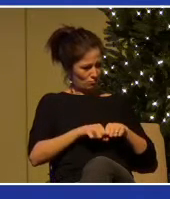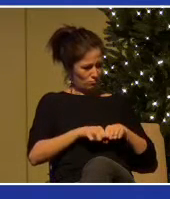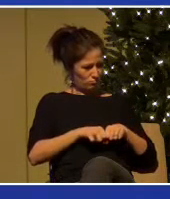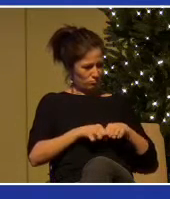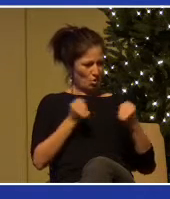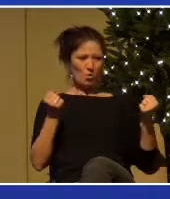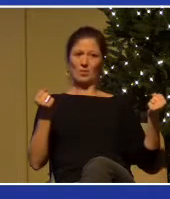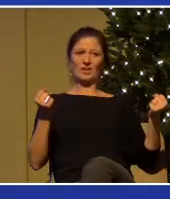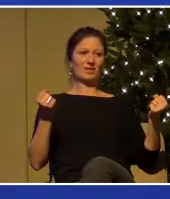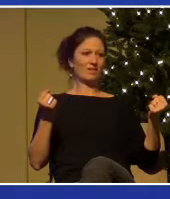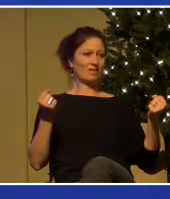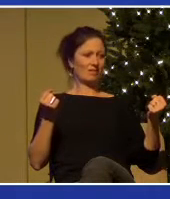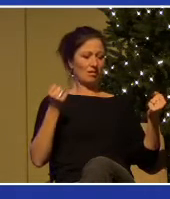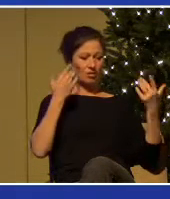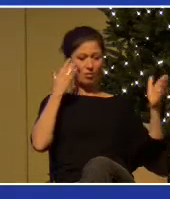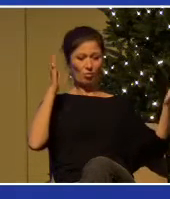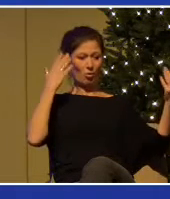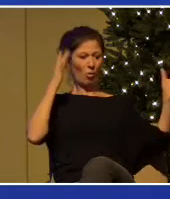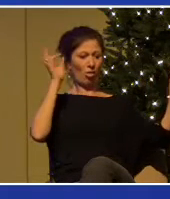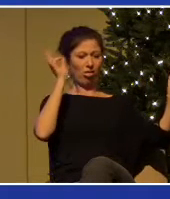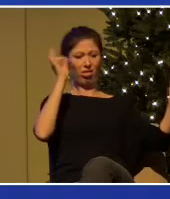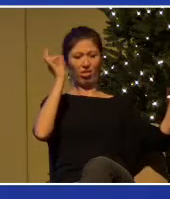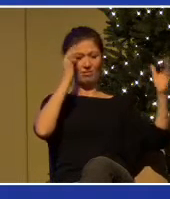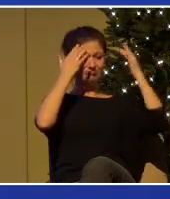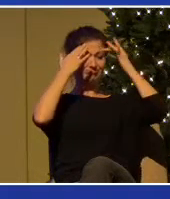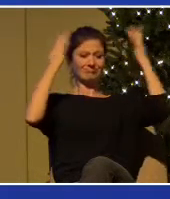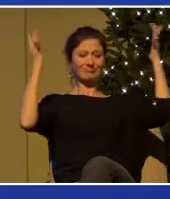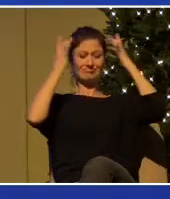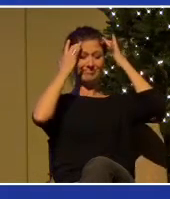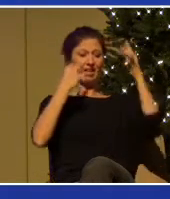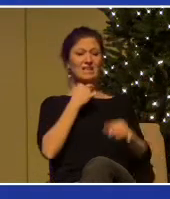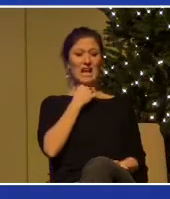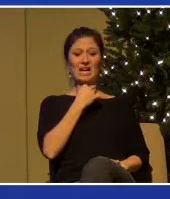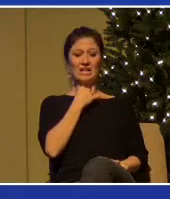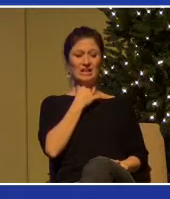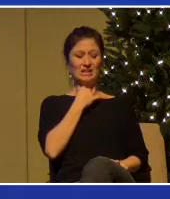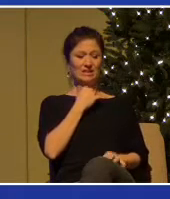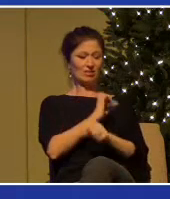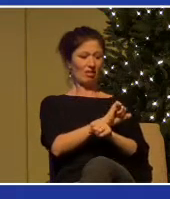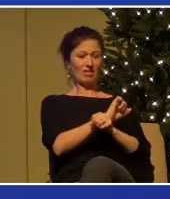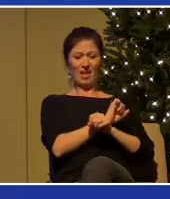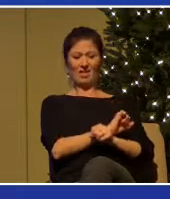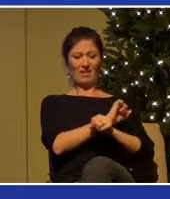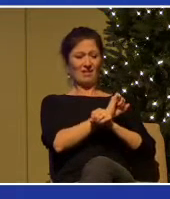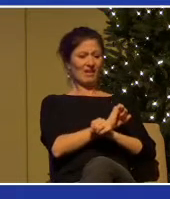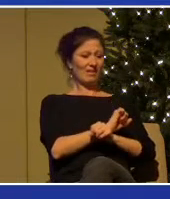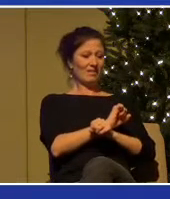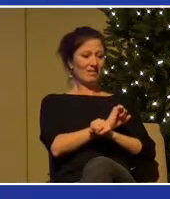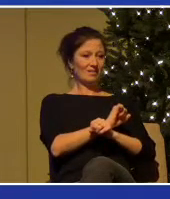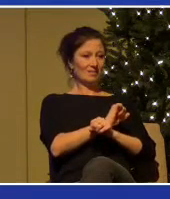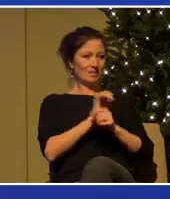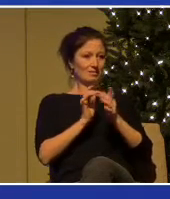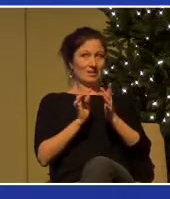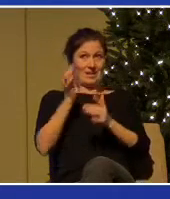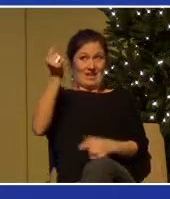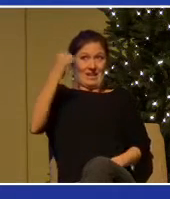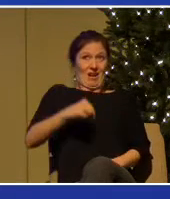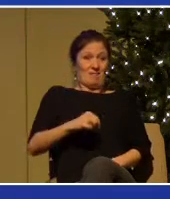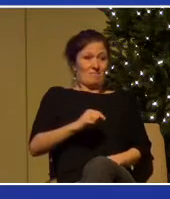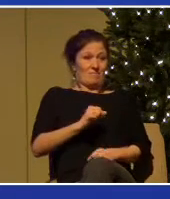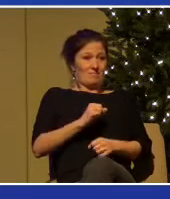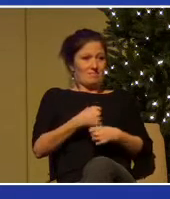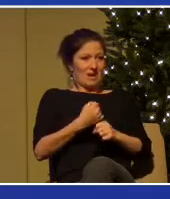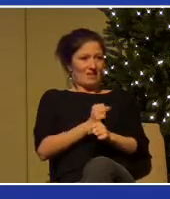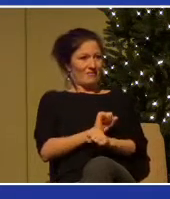of our lives where we don't know what to do, where we feel stuck or we feel trapped. He came to set the captives free.